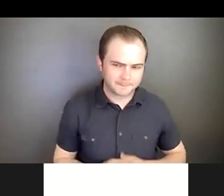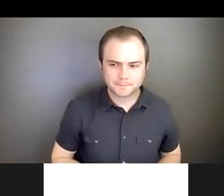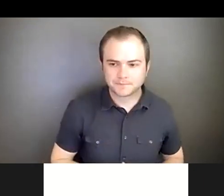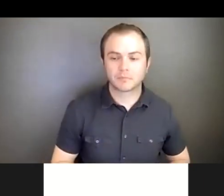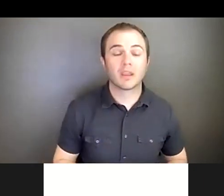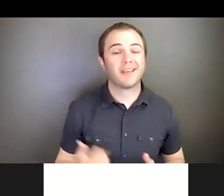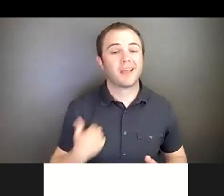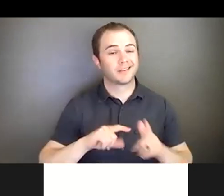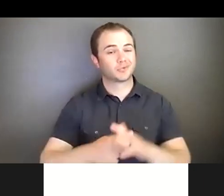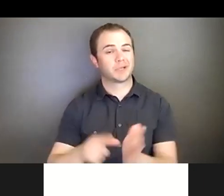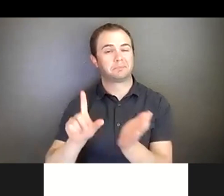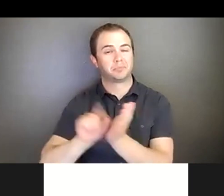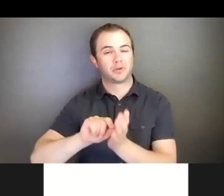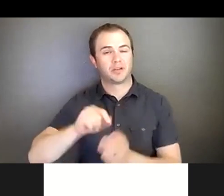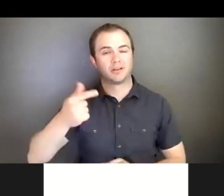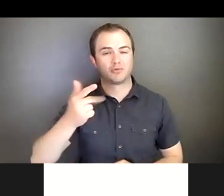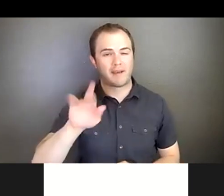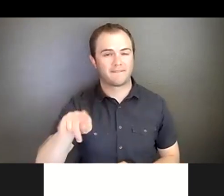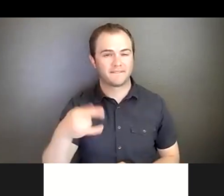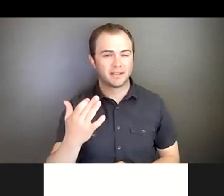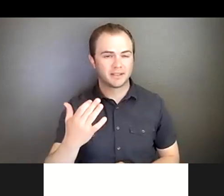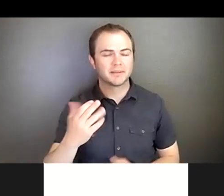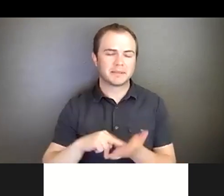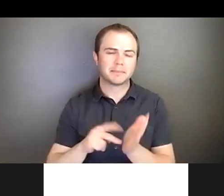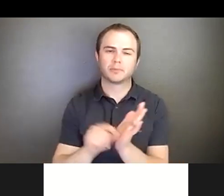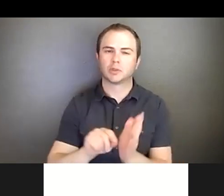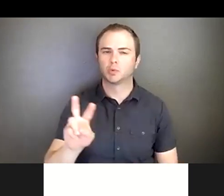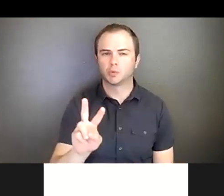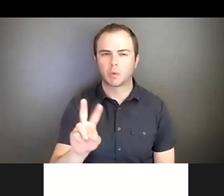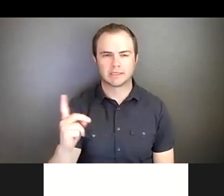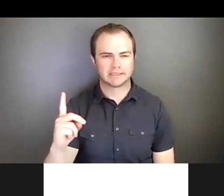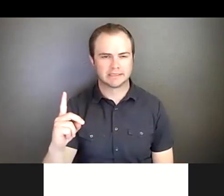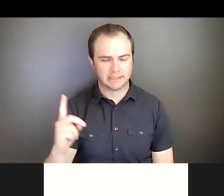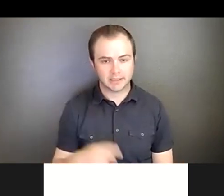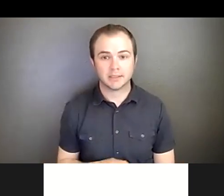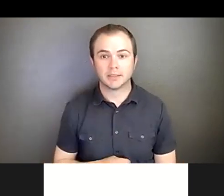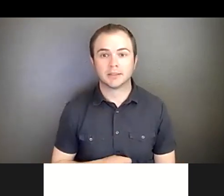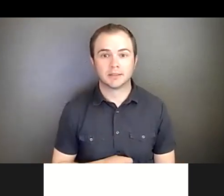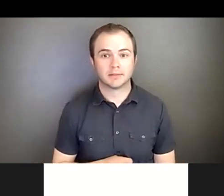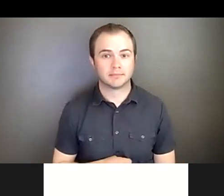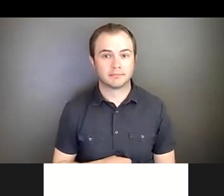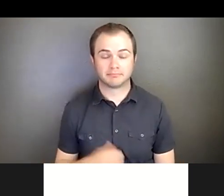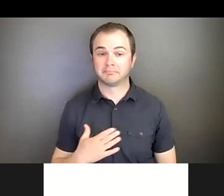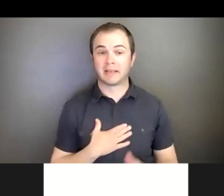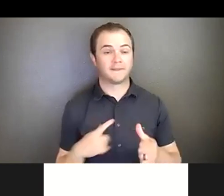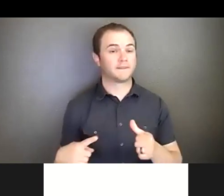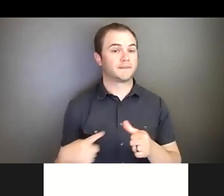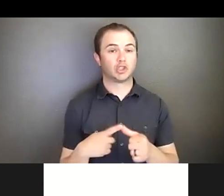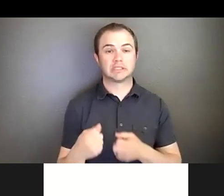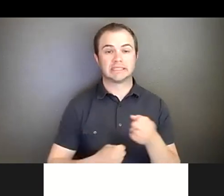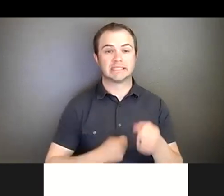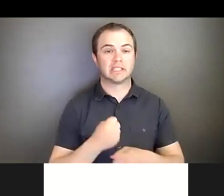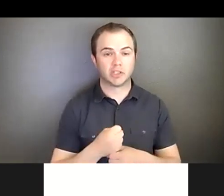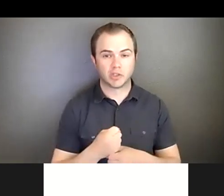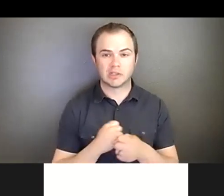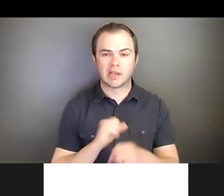print graphics, so two-dimensional, and then my first year was just as a working for